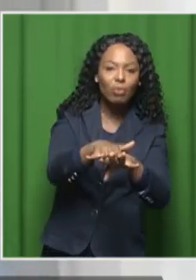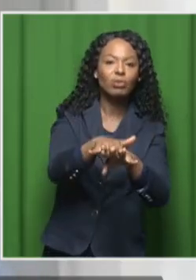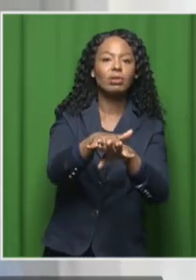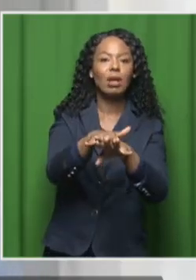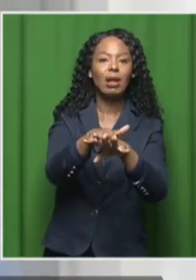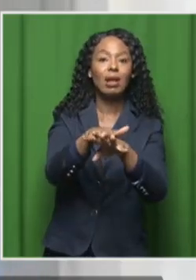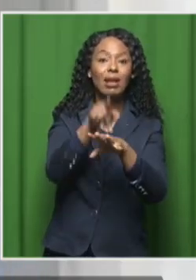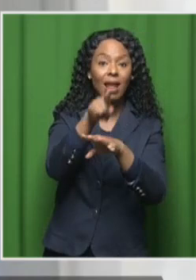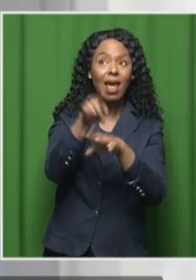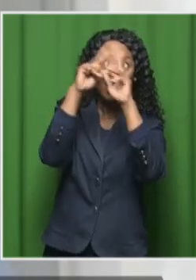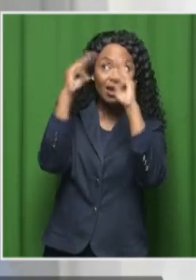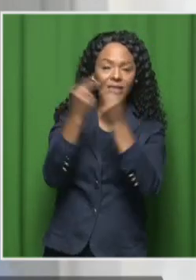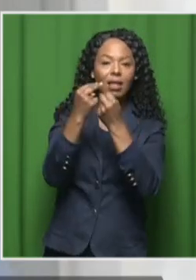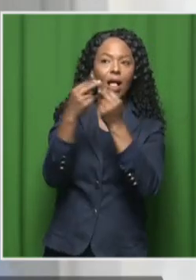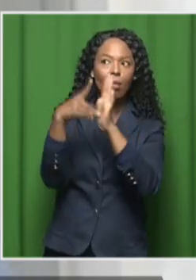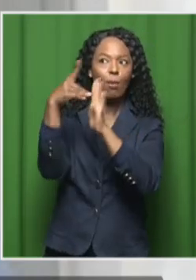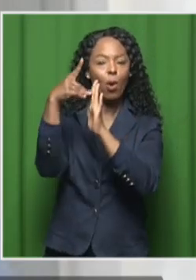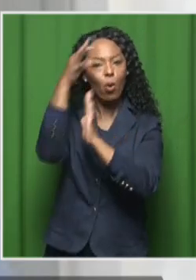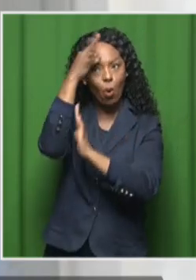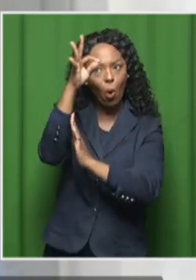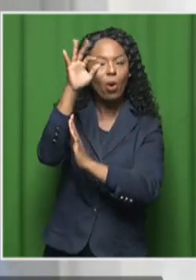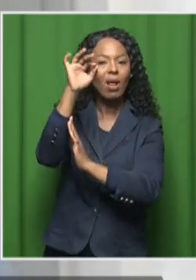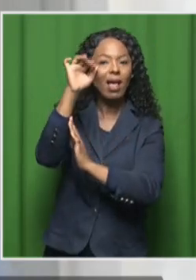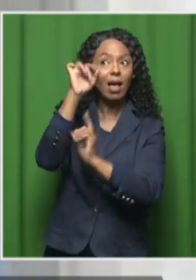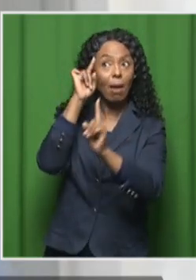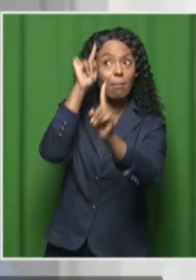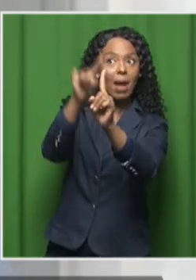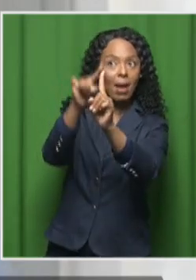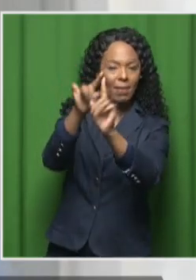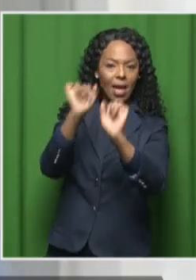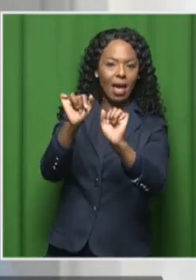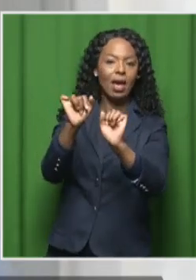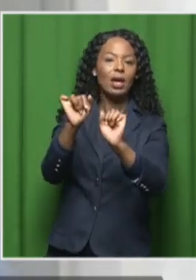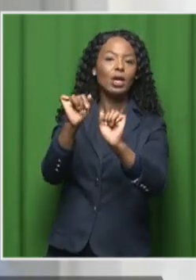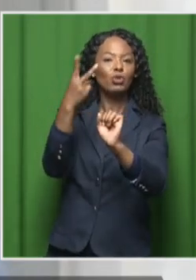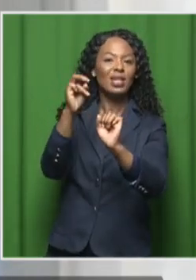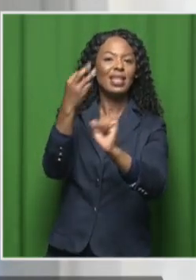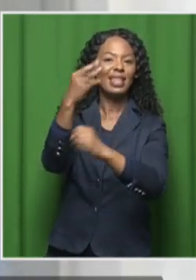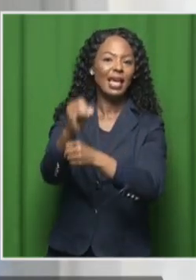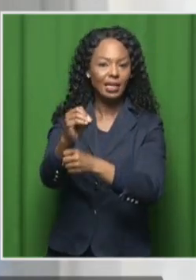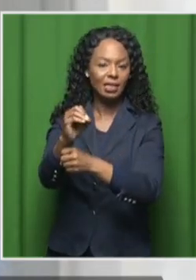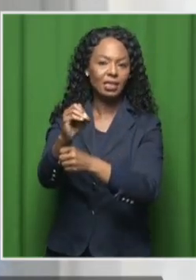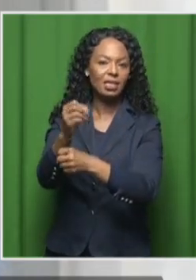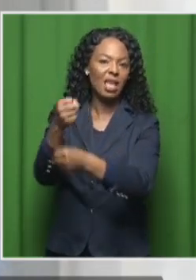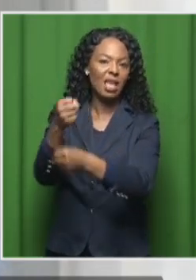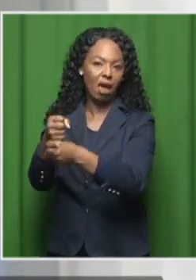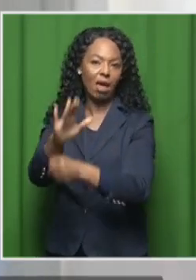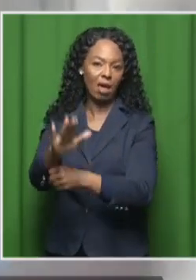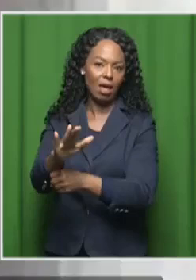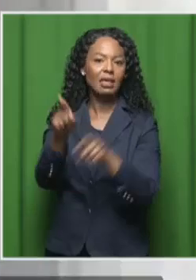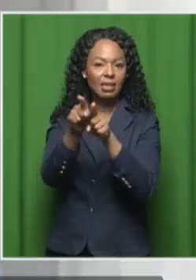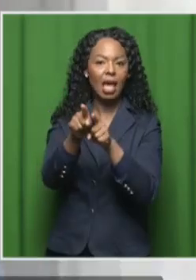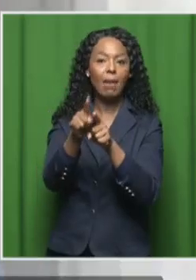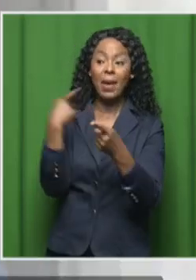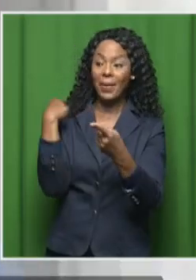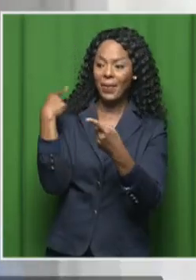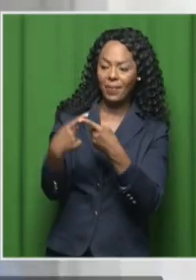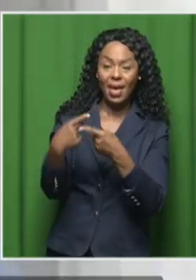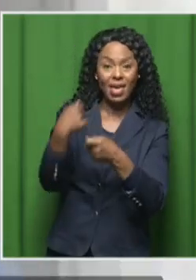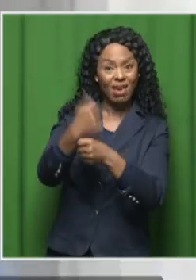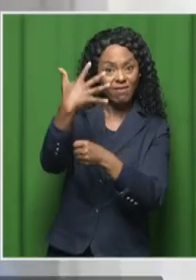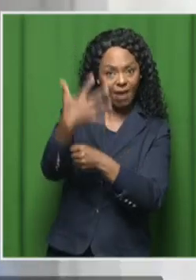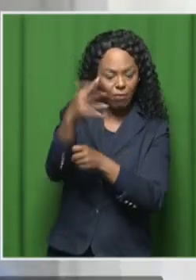Goals 2030. It also places emphasis on monitoring and evaluating progress. And then when it comes to